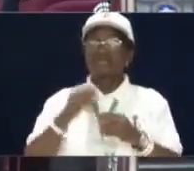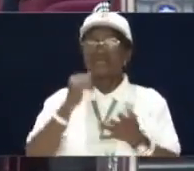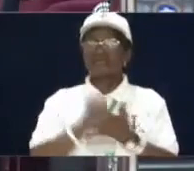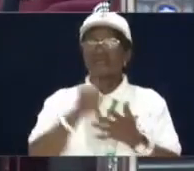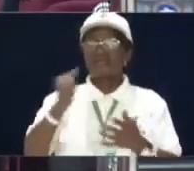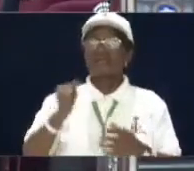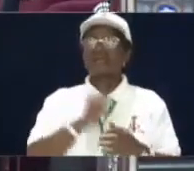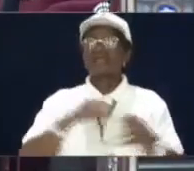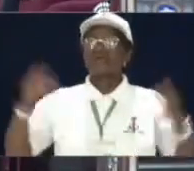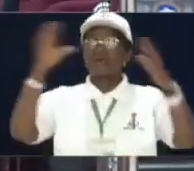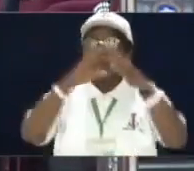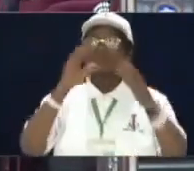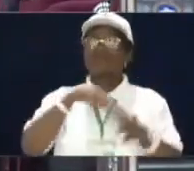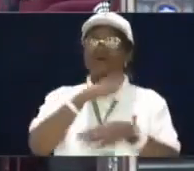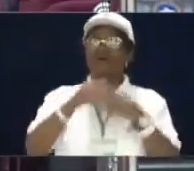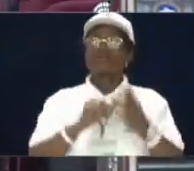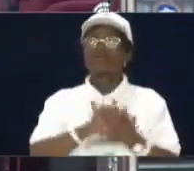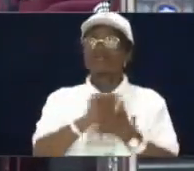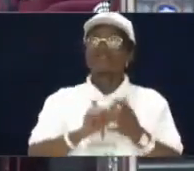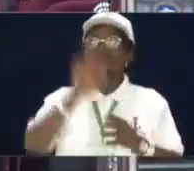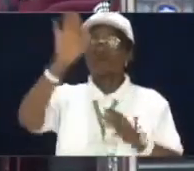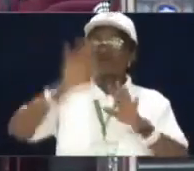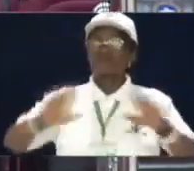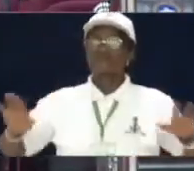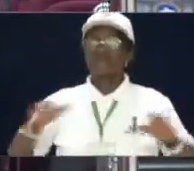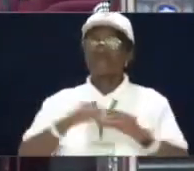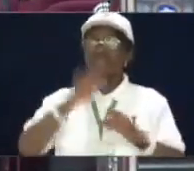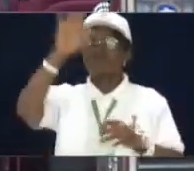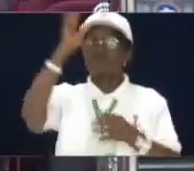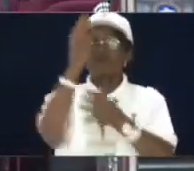I commit all these, your children, into your hands.